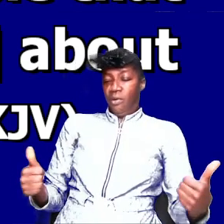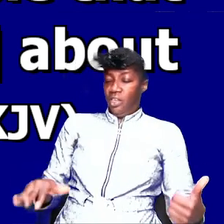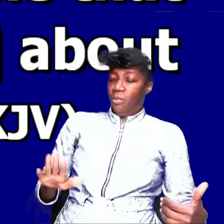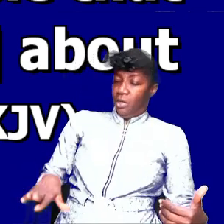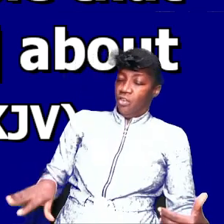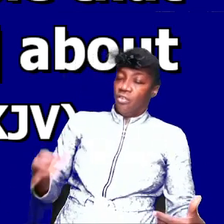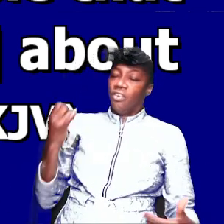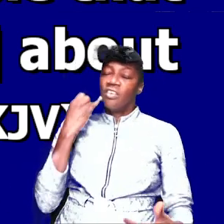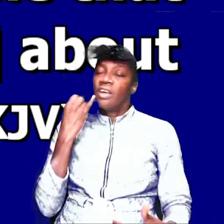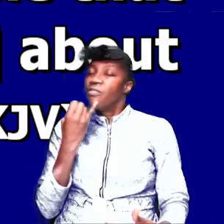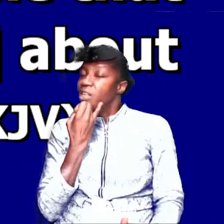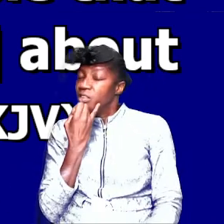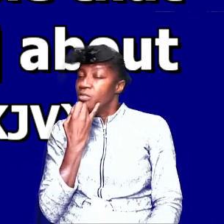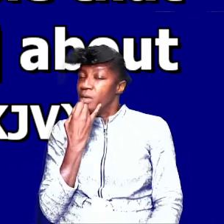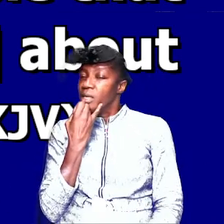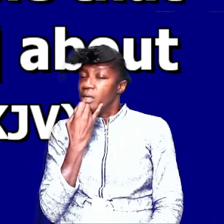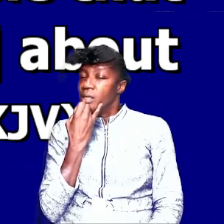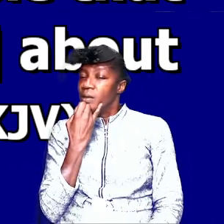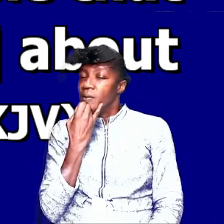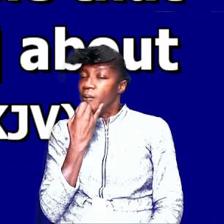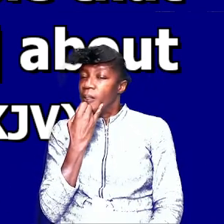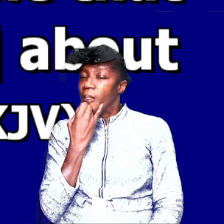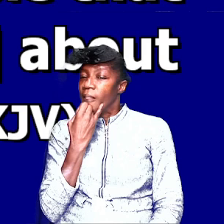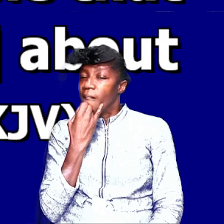Israel and